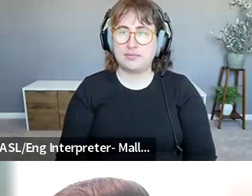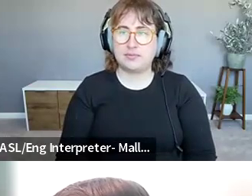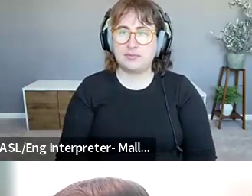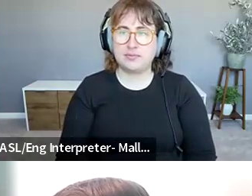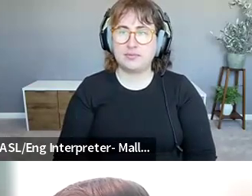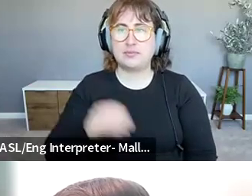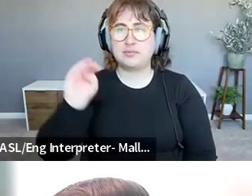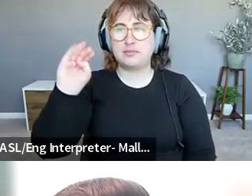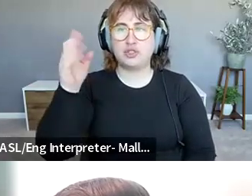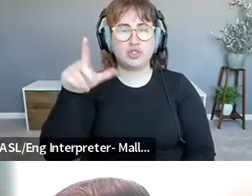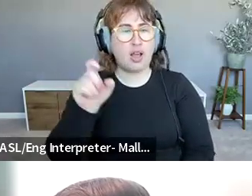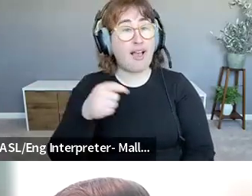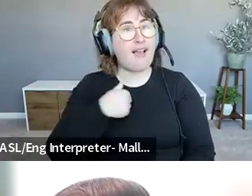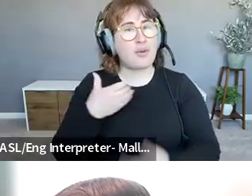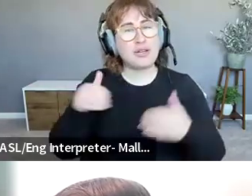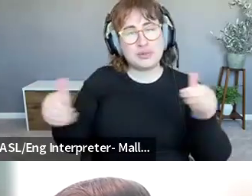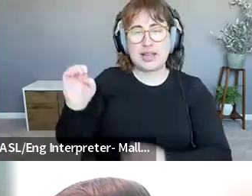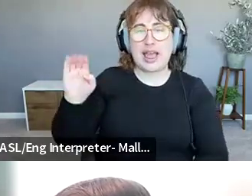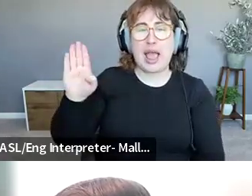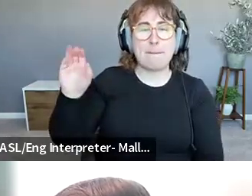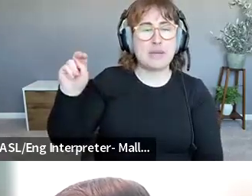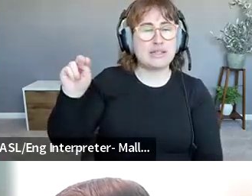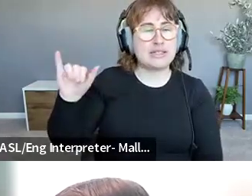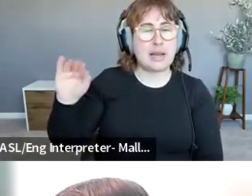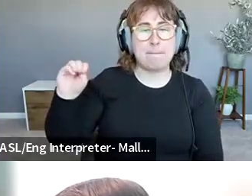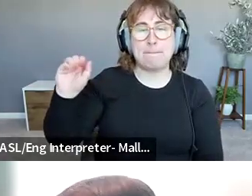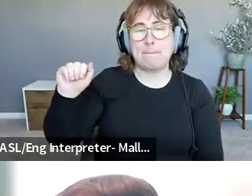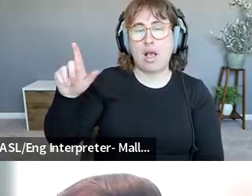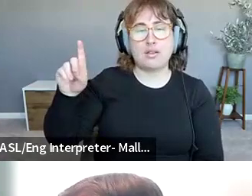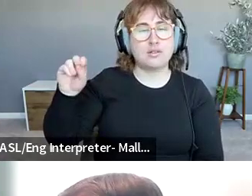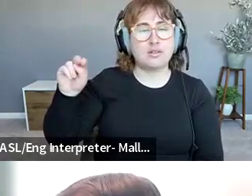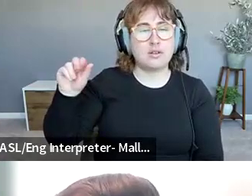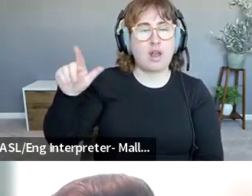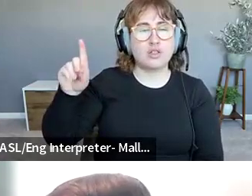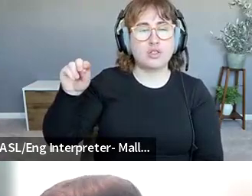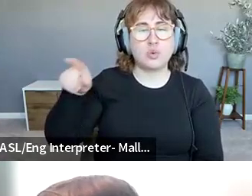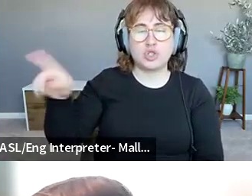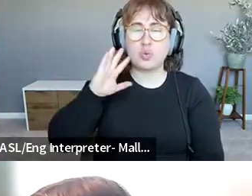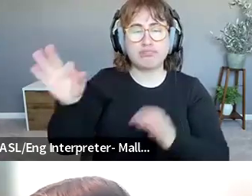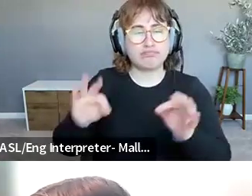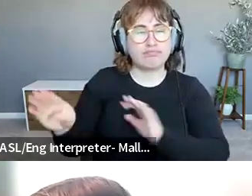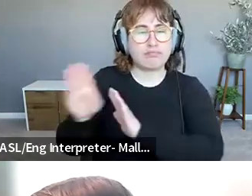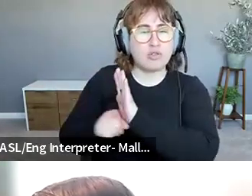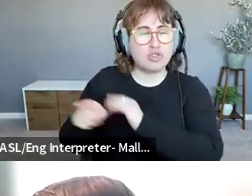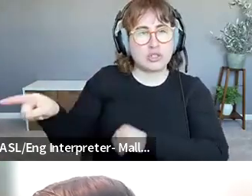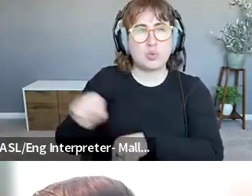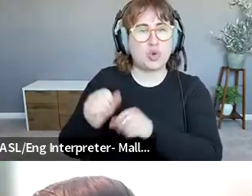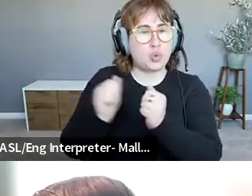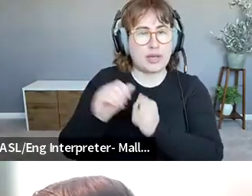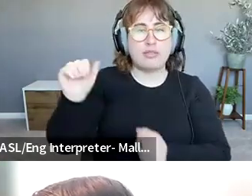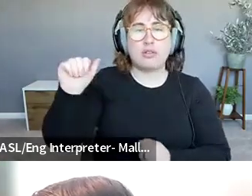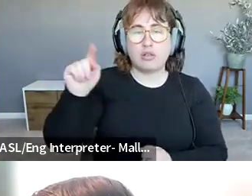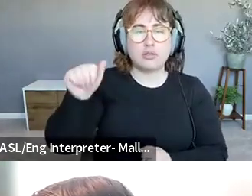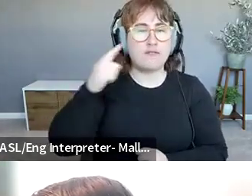John. I wanted to introduce Ebony Maldonado. I'm going to let her give a little background. She's been with the Regional Center for